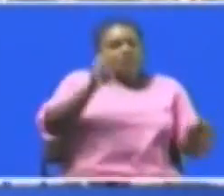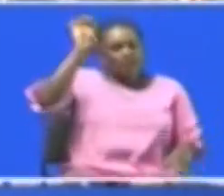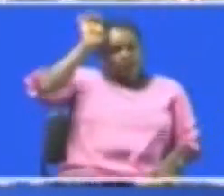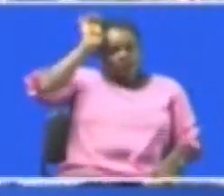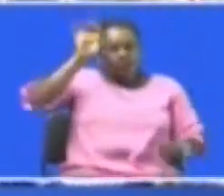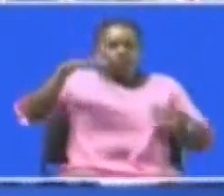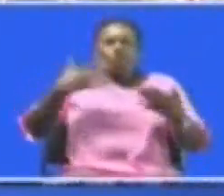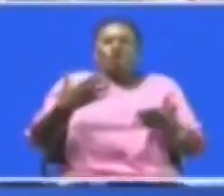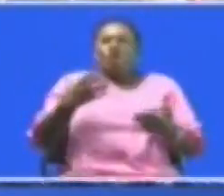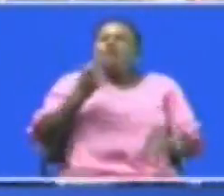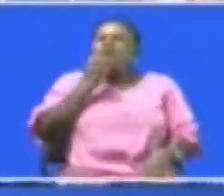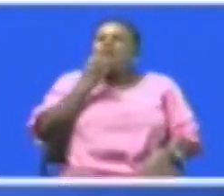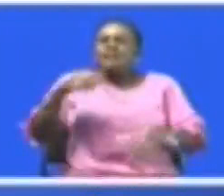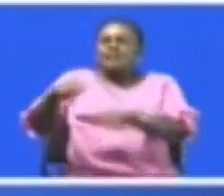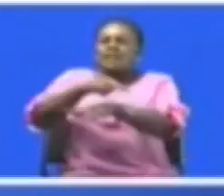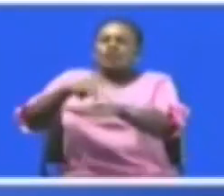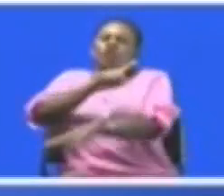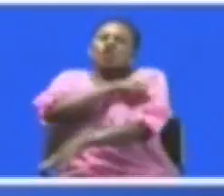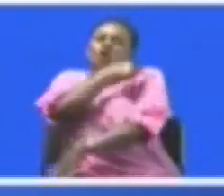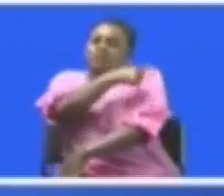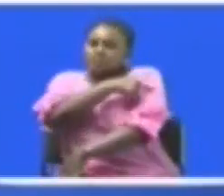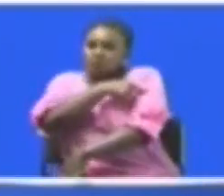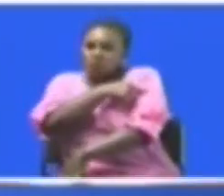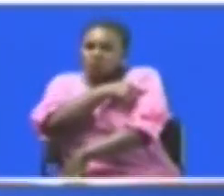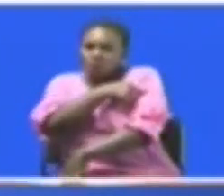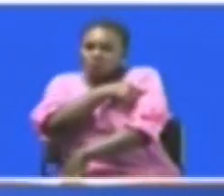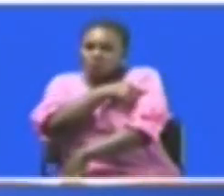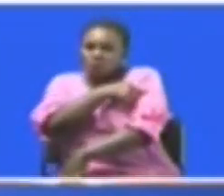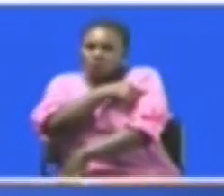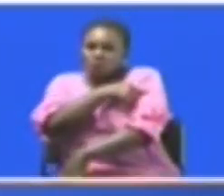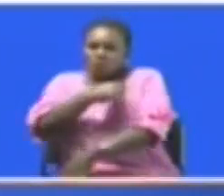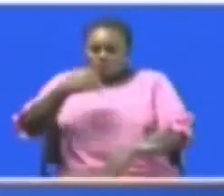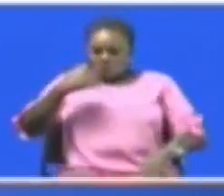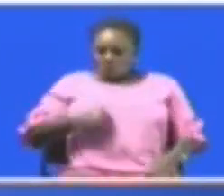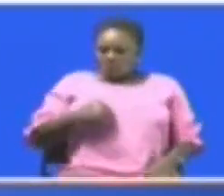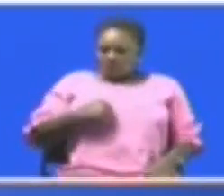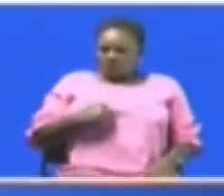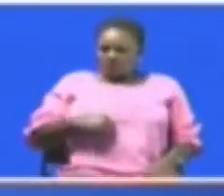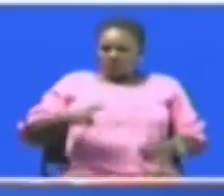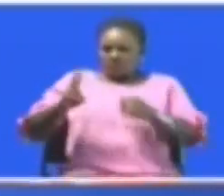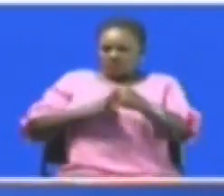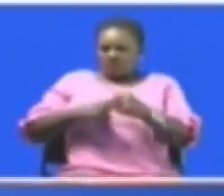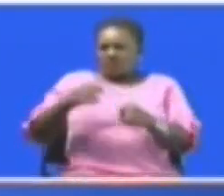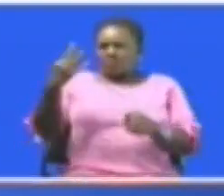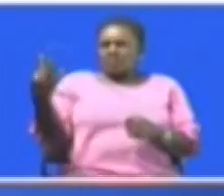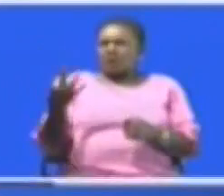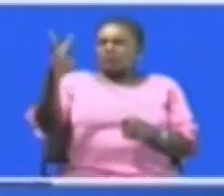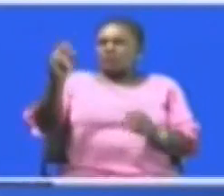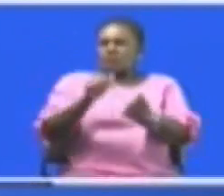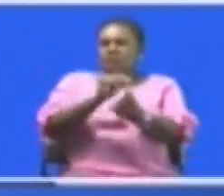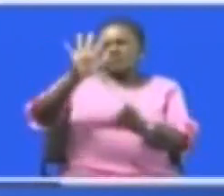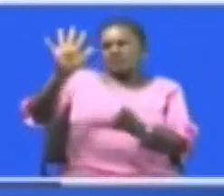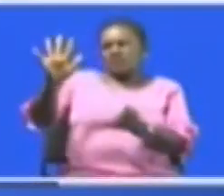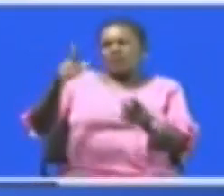Hospital or the Kenyatta National Hospital. She was supposed to undergo the operation on the 7th of March